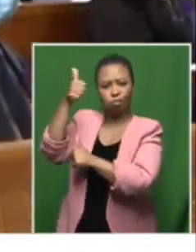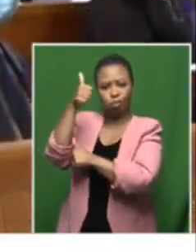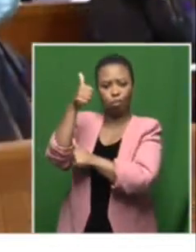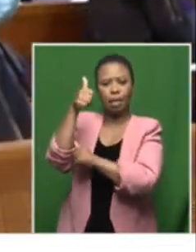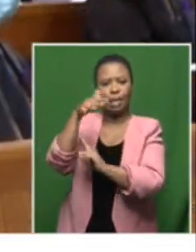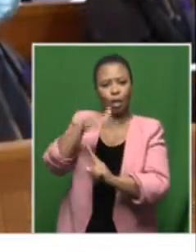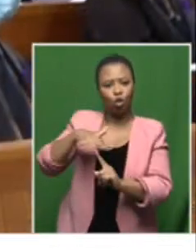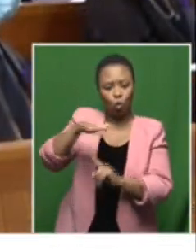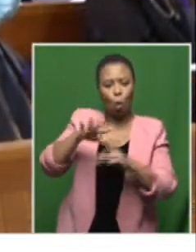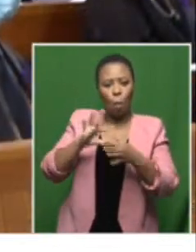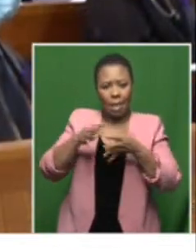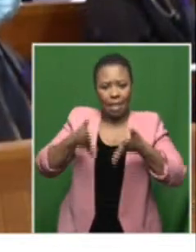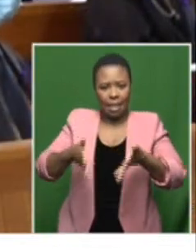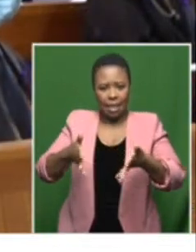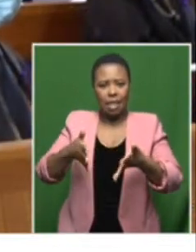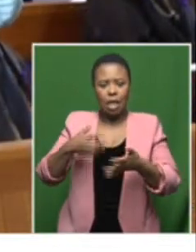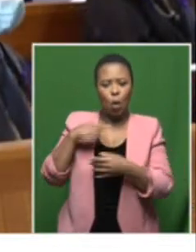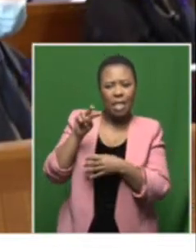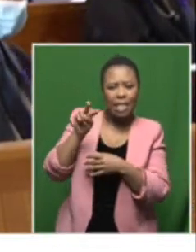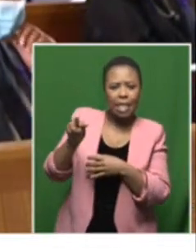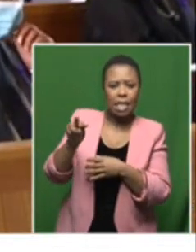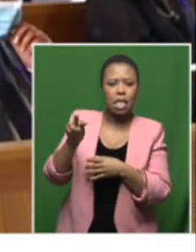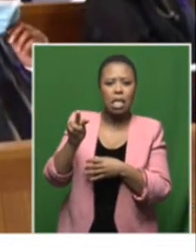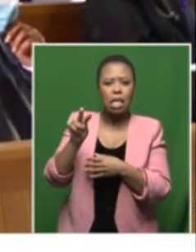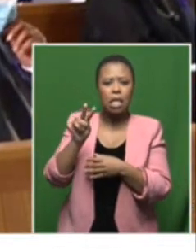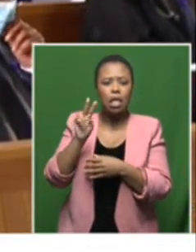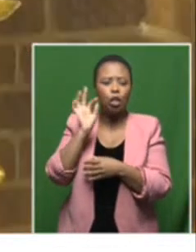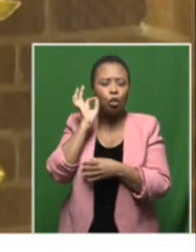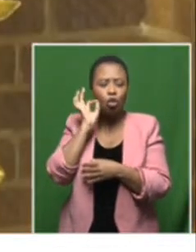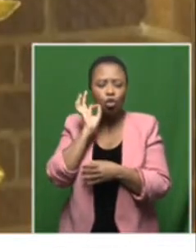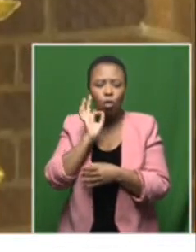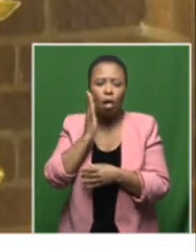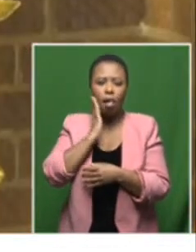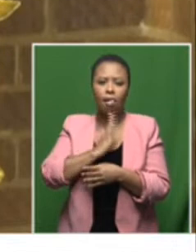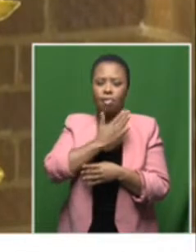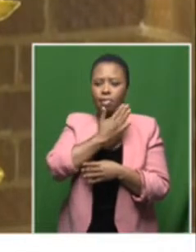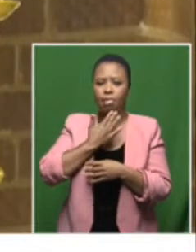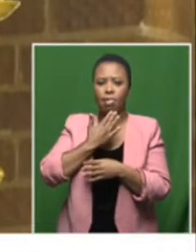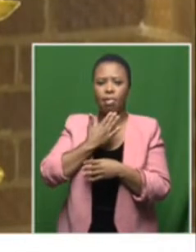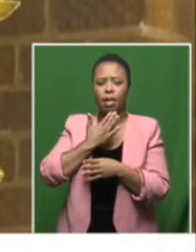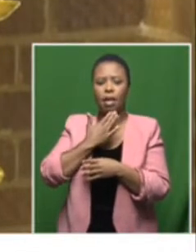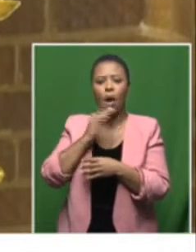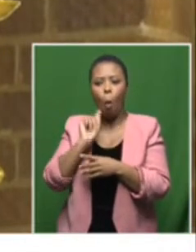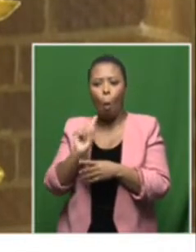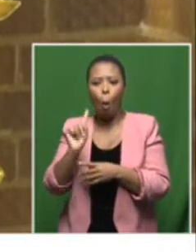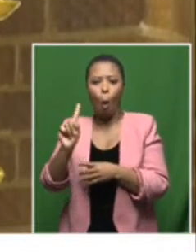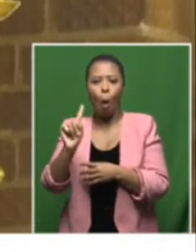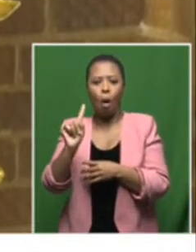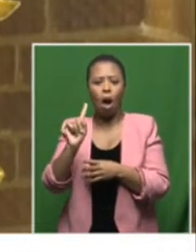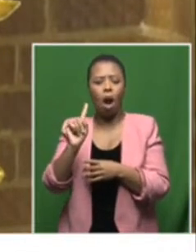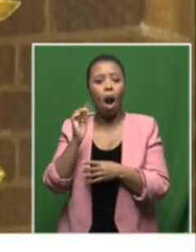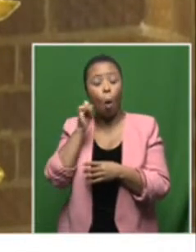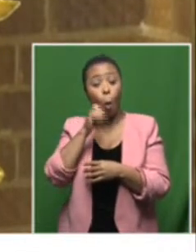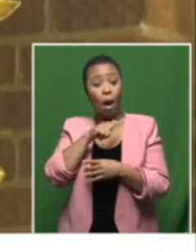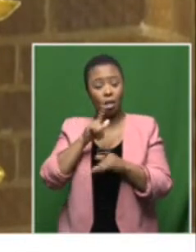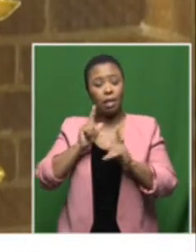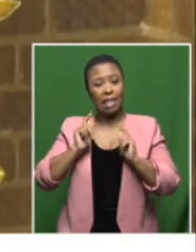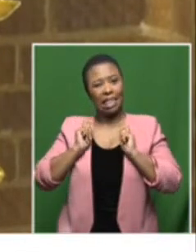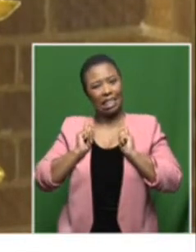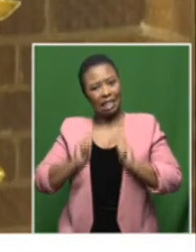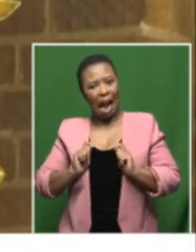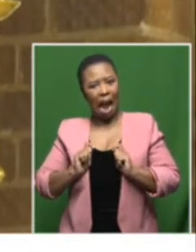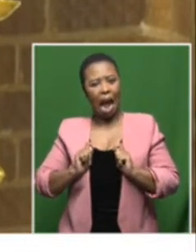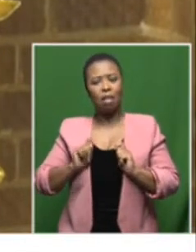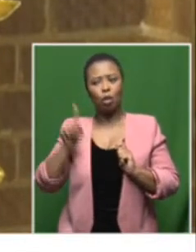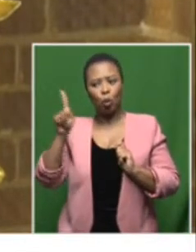We have seen you walk gently and silently behind her, lest she tired, and you